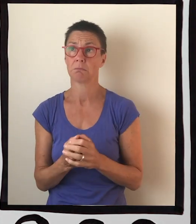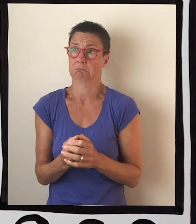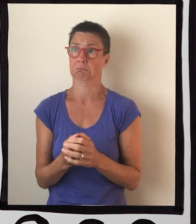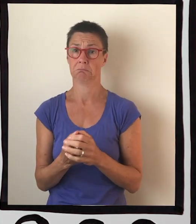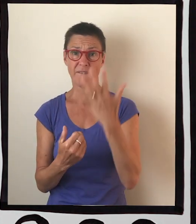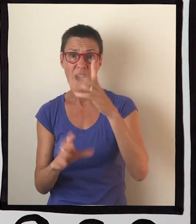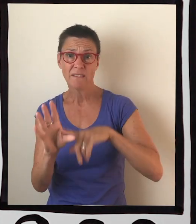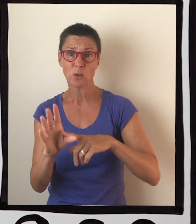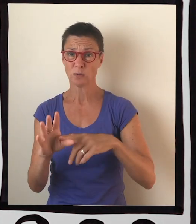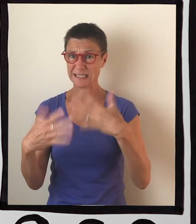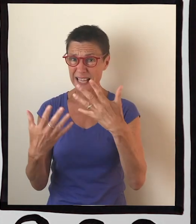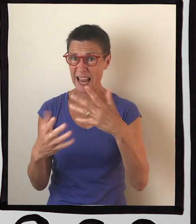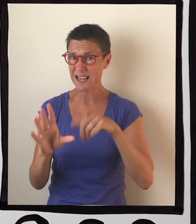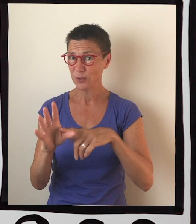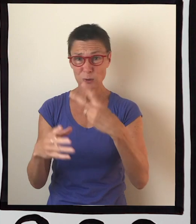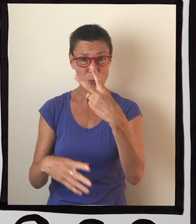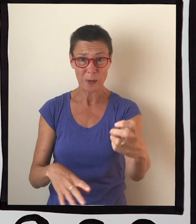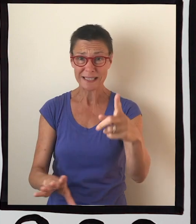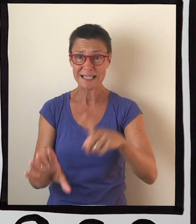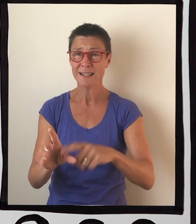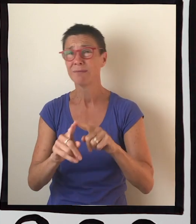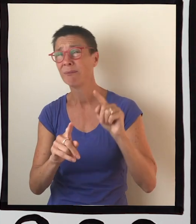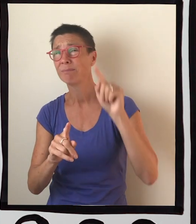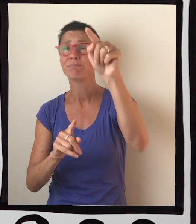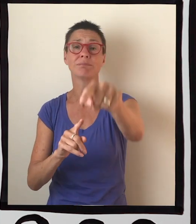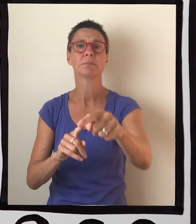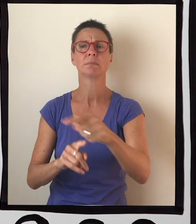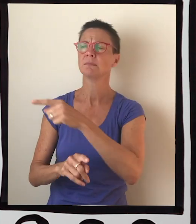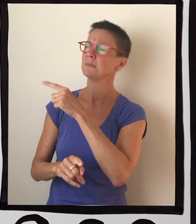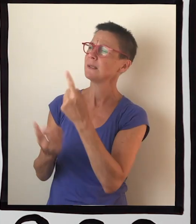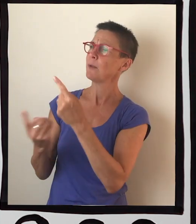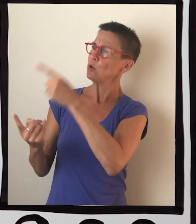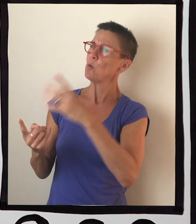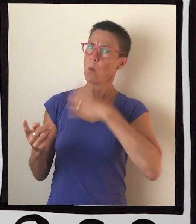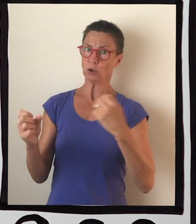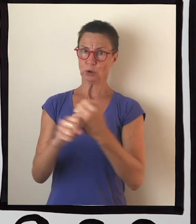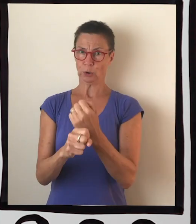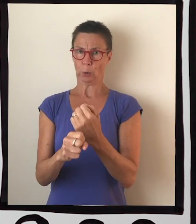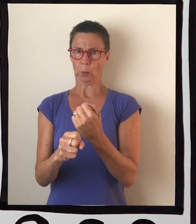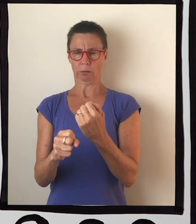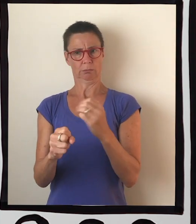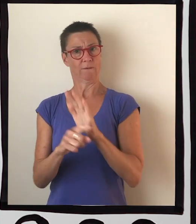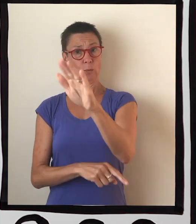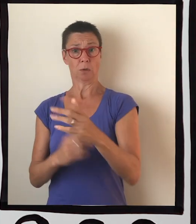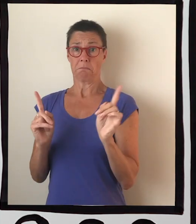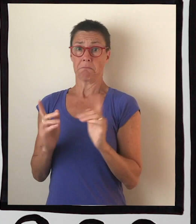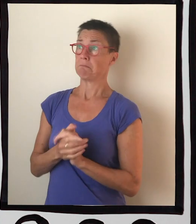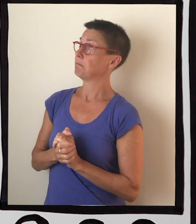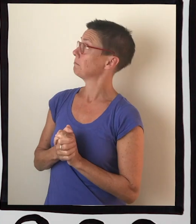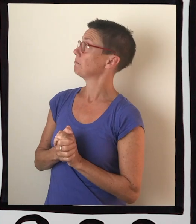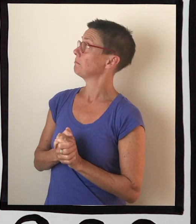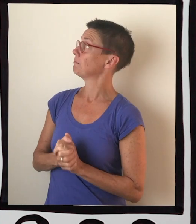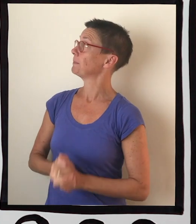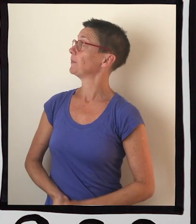So it could be in five years or it could be even in 10 or 20 years. What do you want to do with your hands in the future?